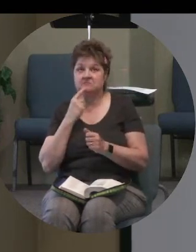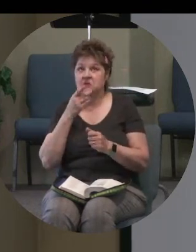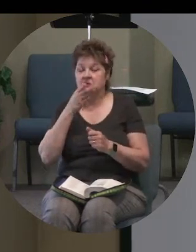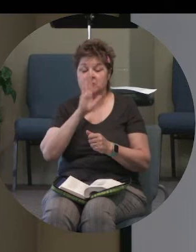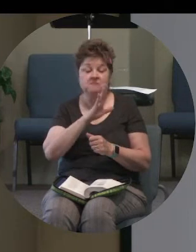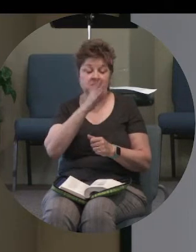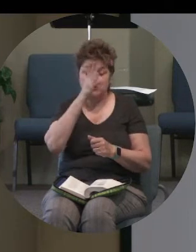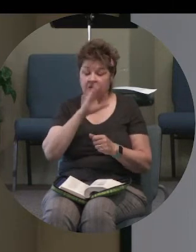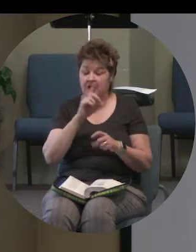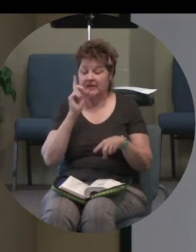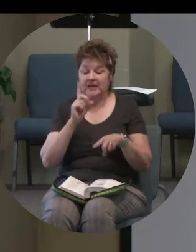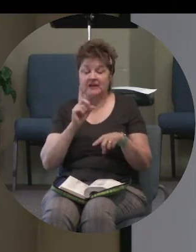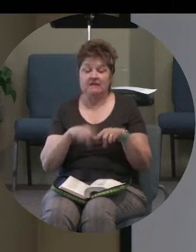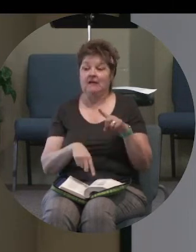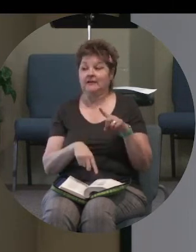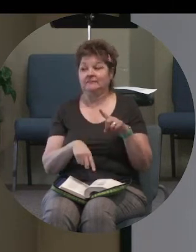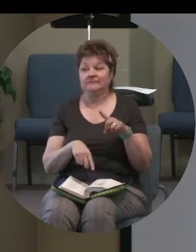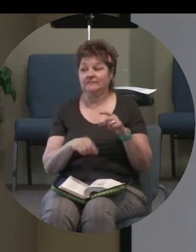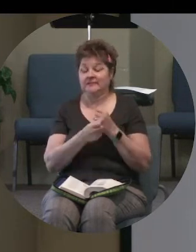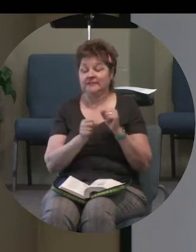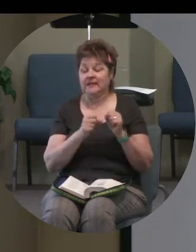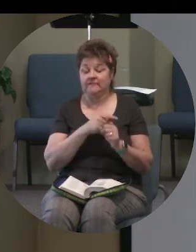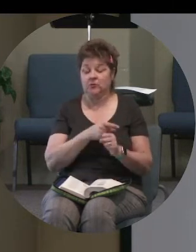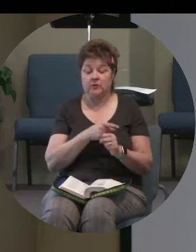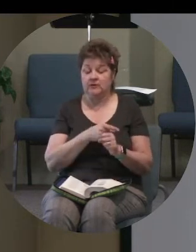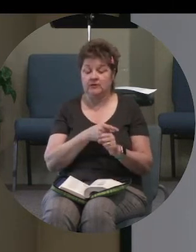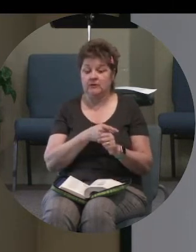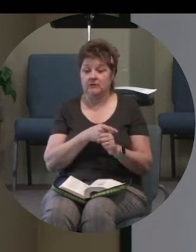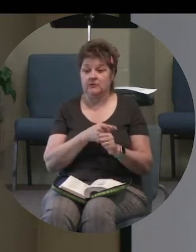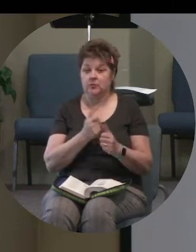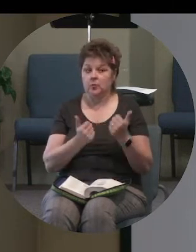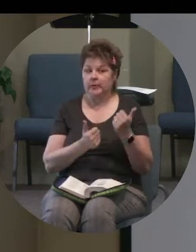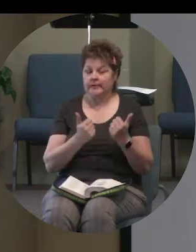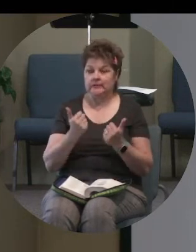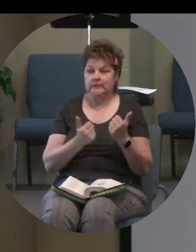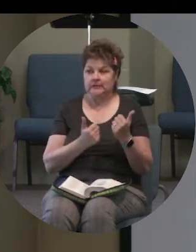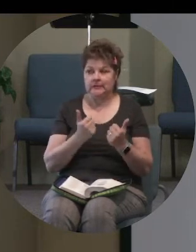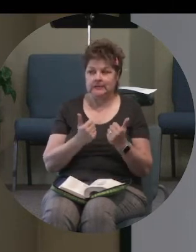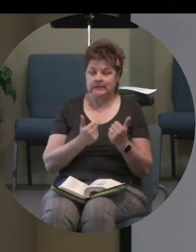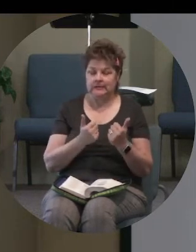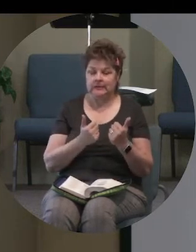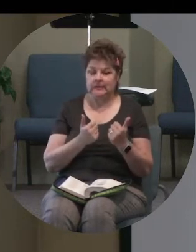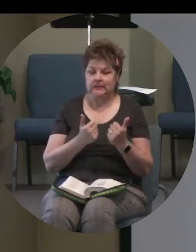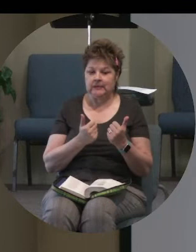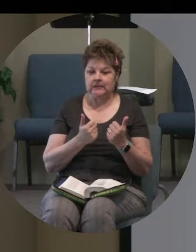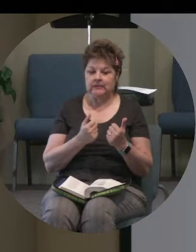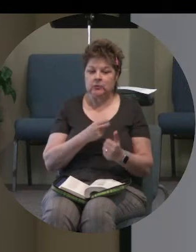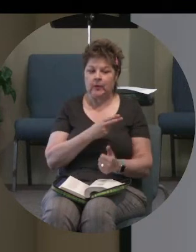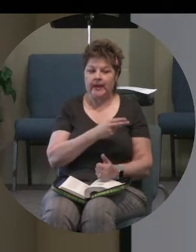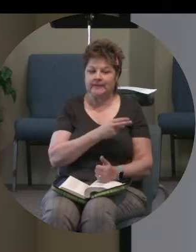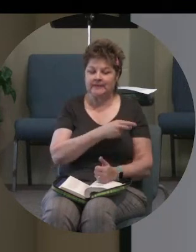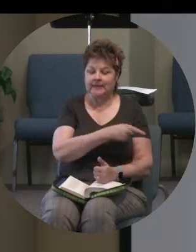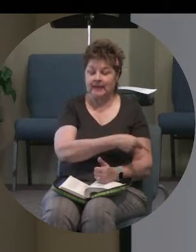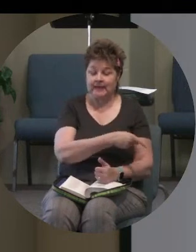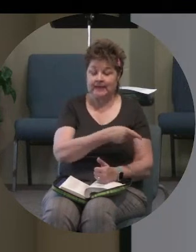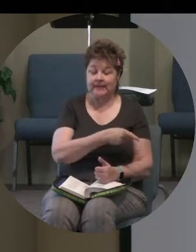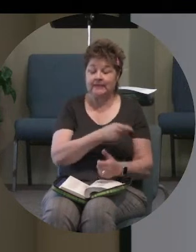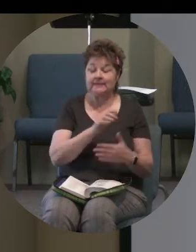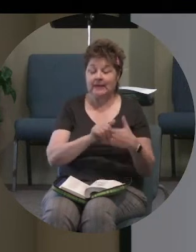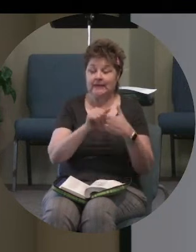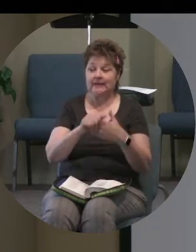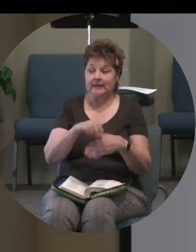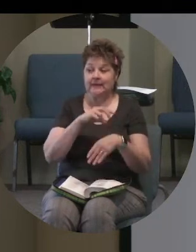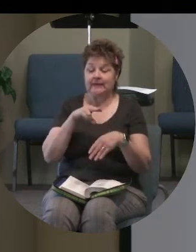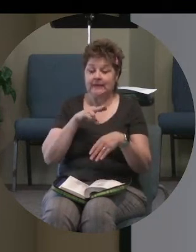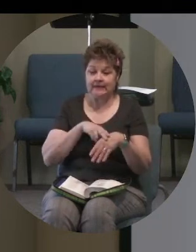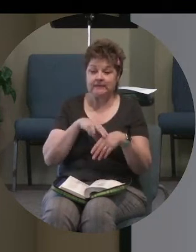you. That's a lot of pressure. Hezekiah is leading a nation. He's looking to the people,